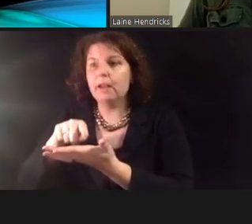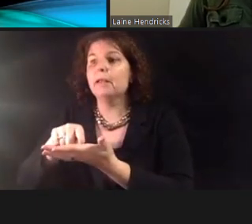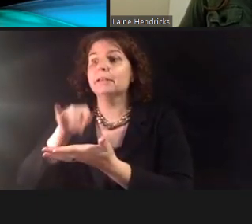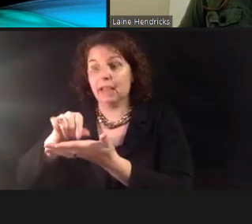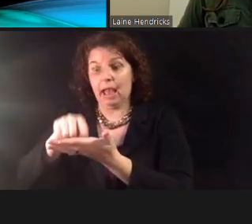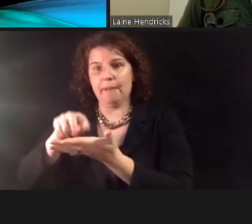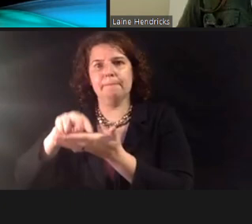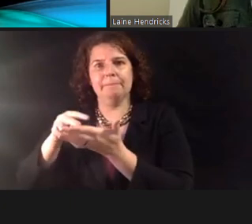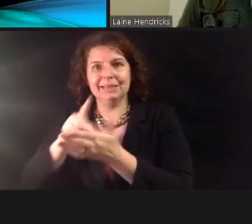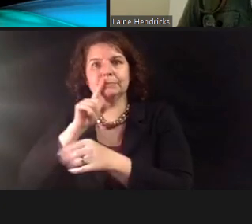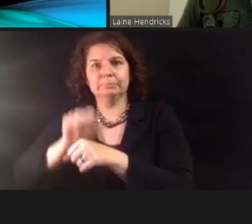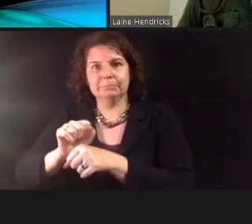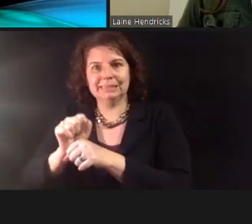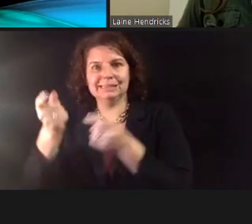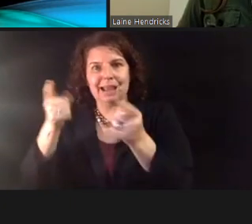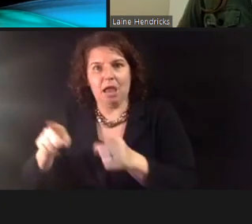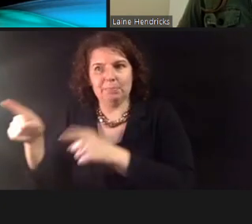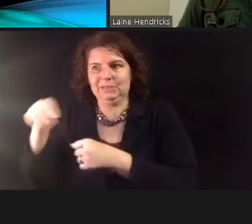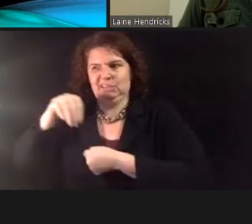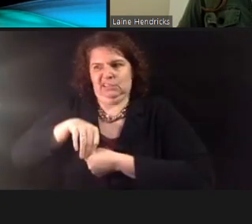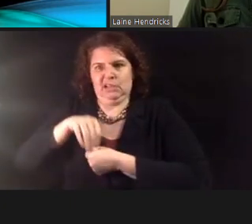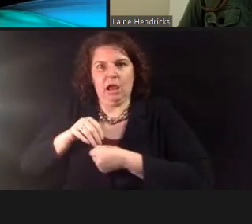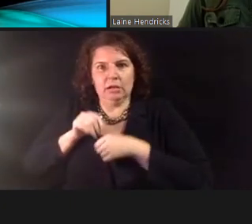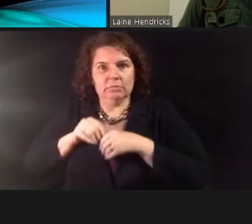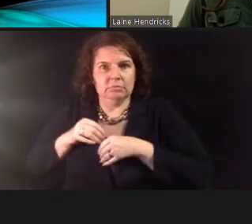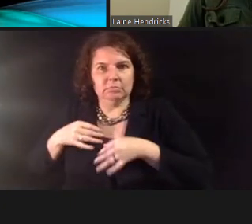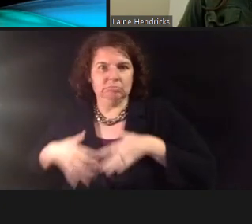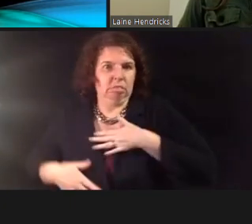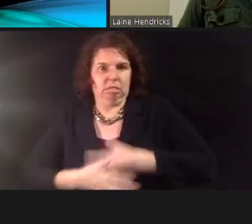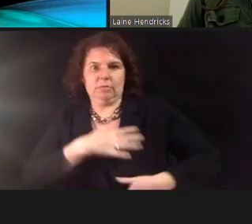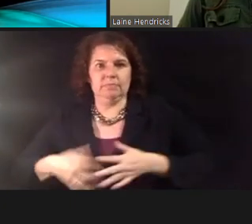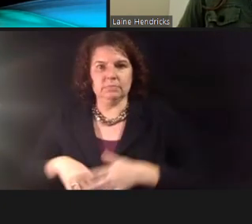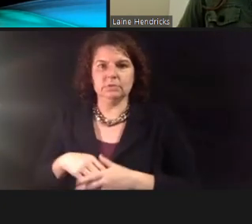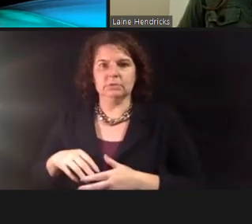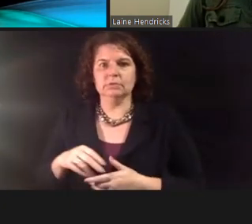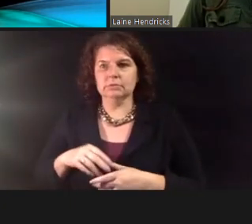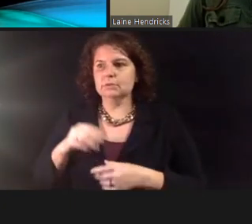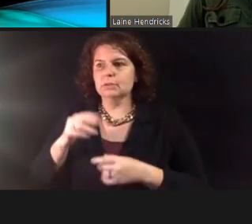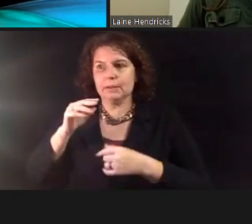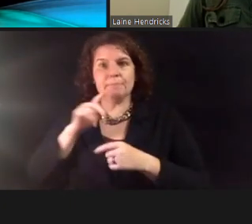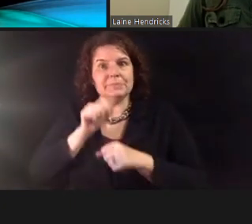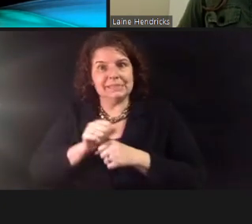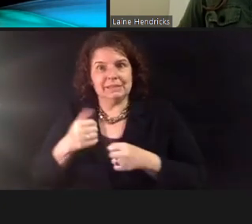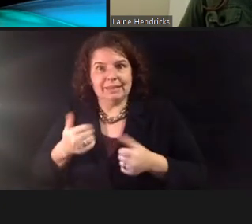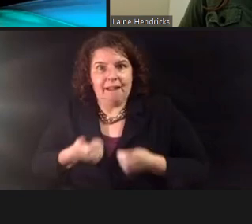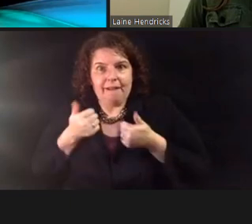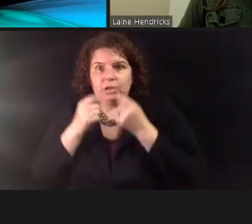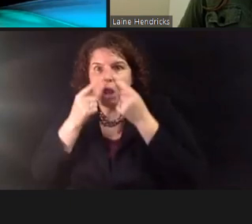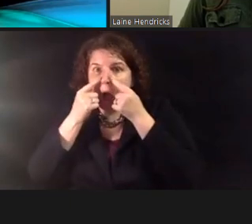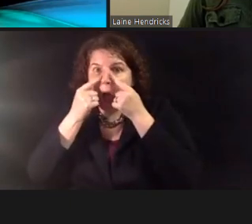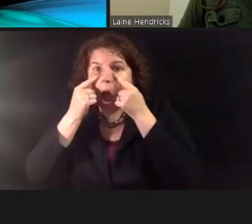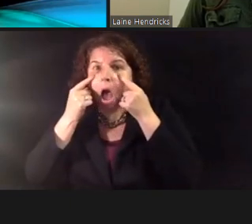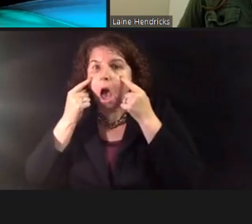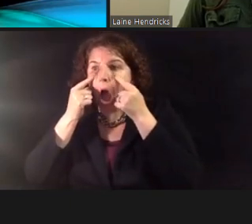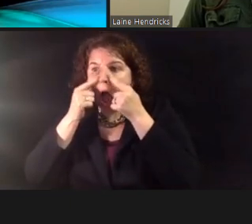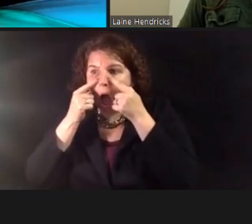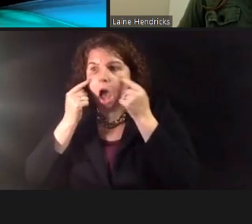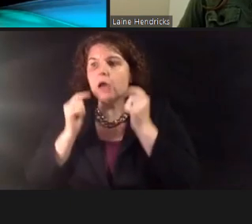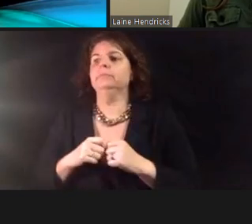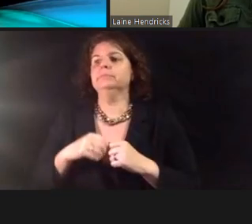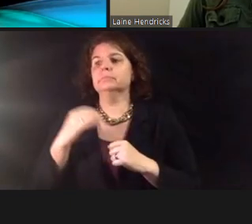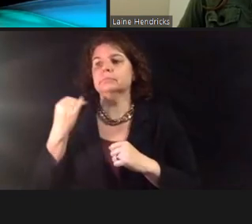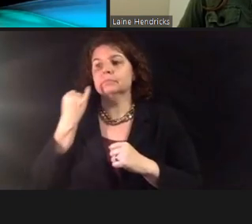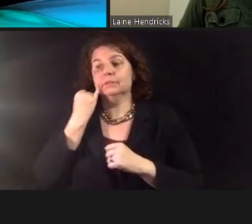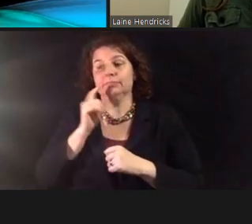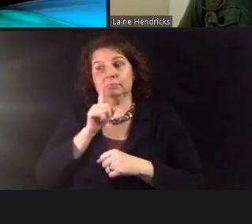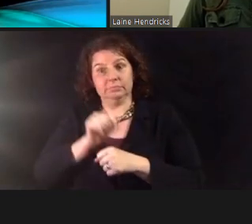nasal passages, and that's the. So it doesn't tell us. Yes, it tells us if you have an active and if